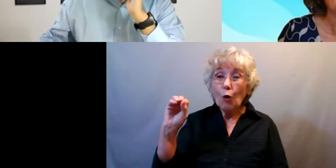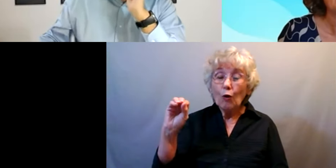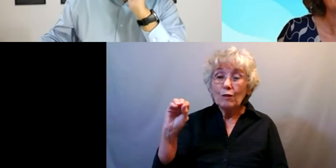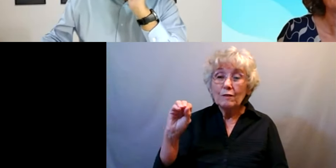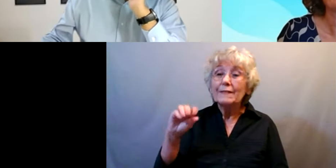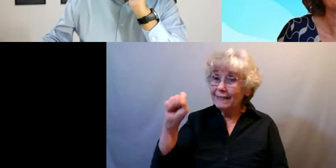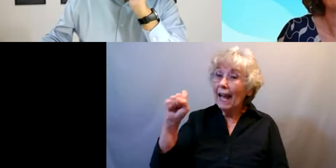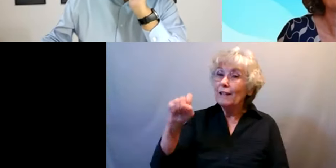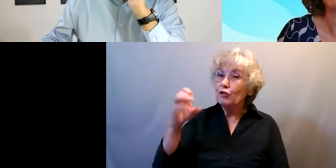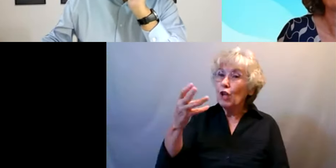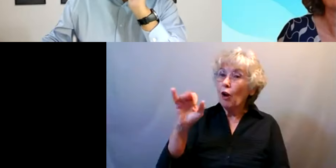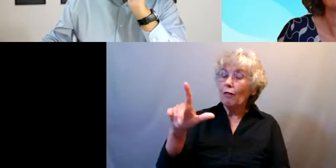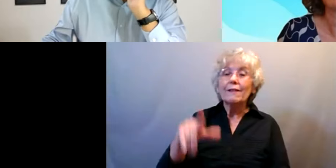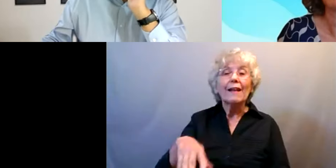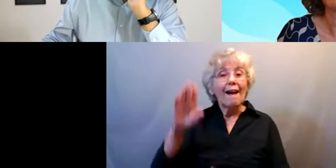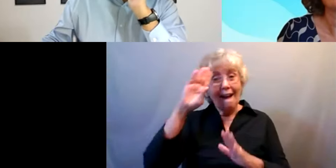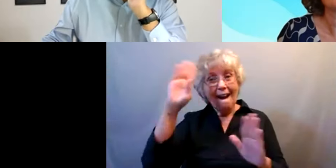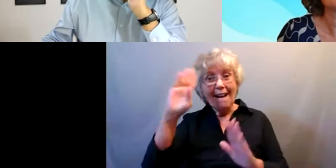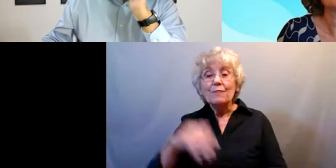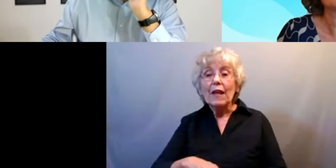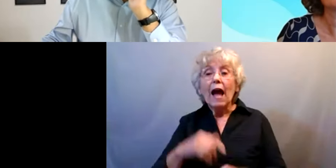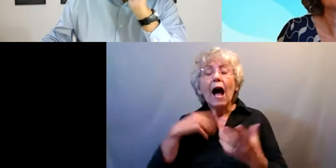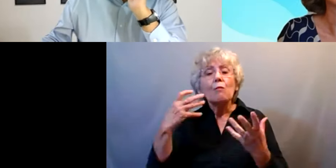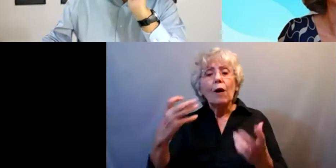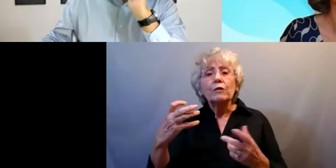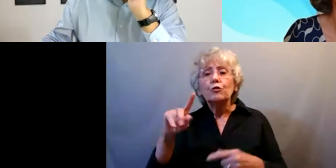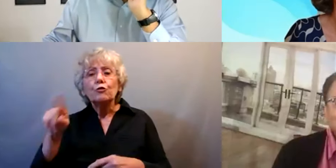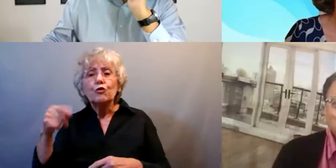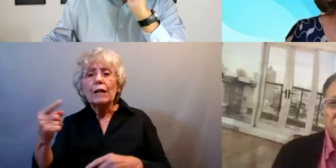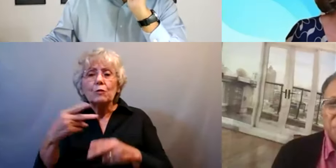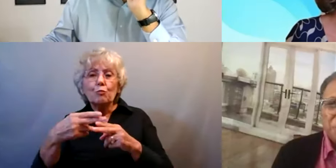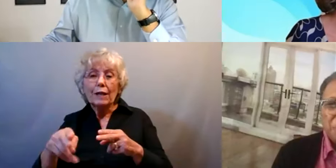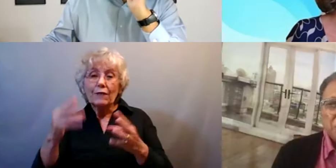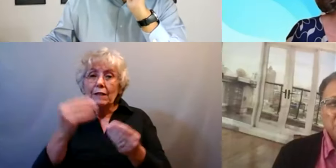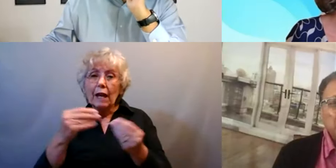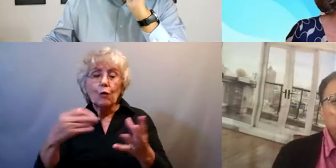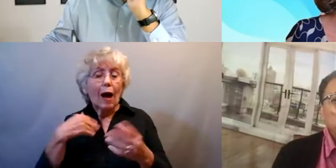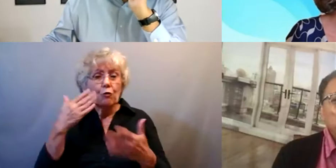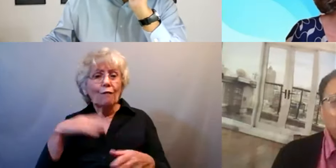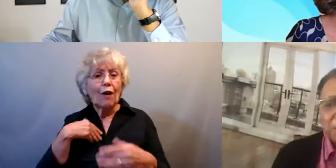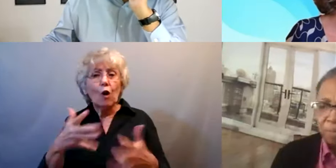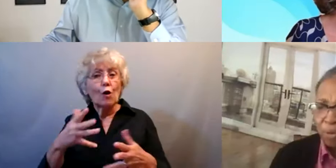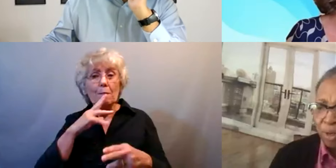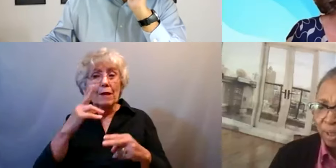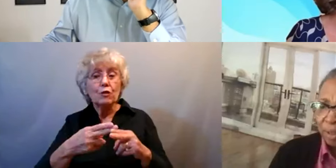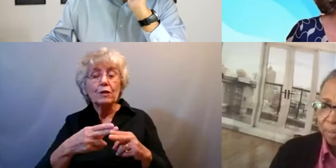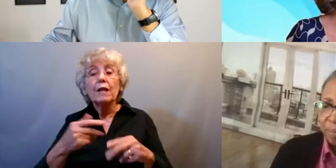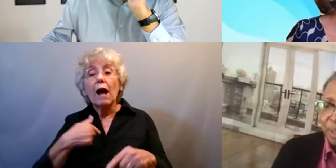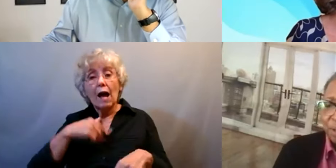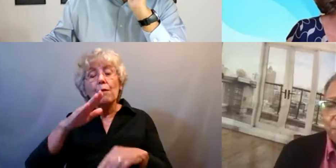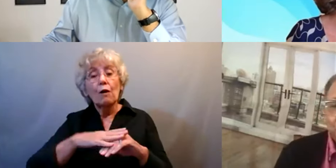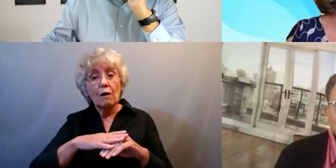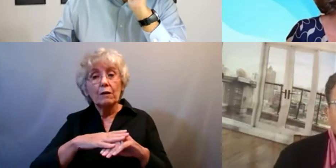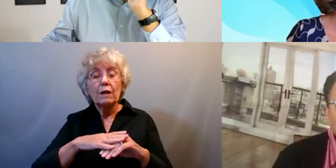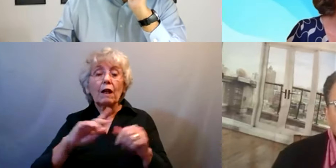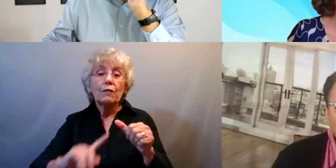Excellent. Here you go. Yes, Cheryl. Hi, thank you. I wanted to just briefly tell you, I don't know if I mentioned this before, I am on